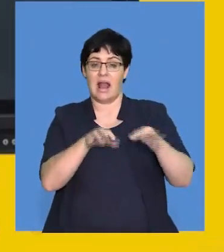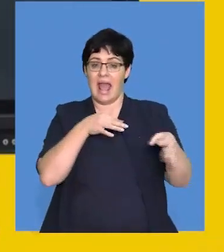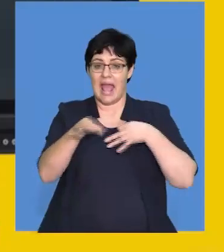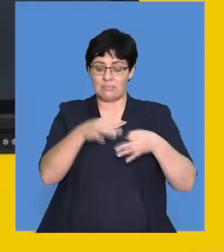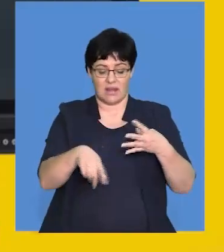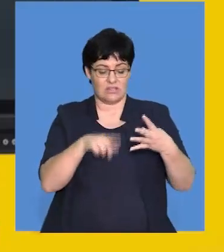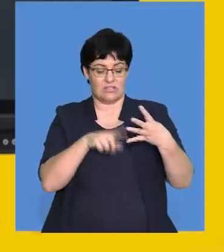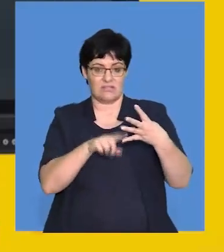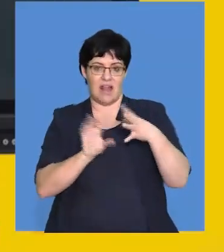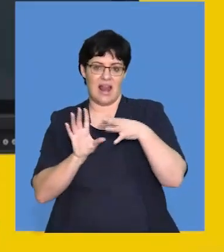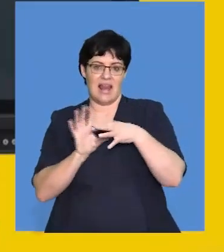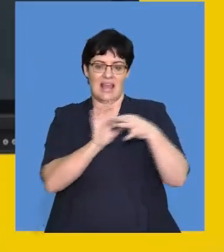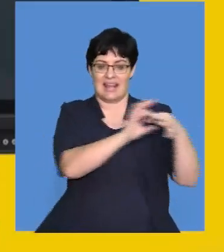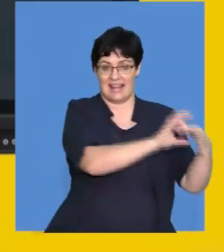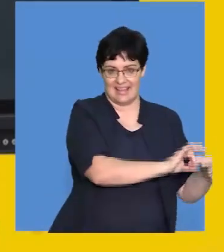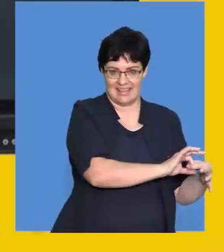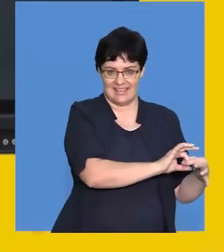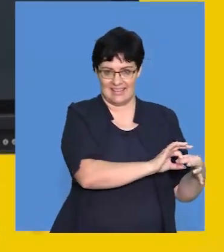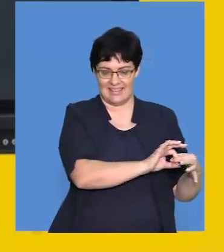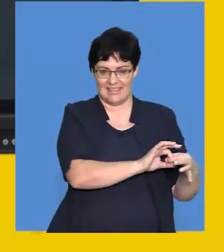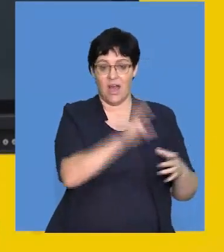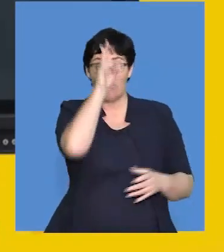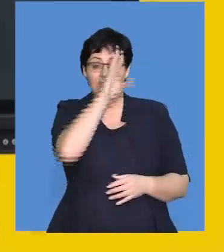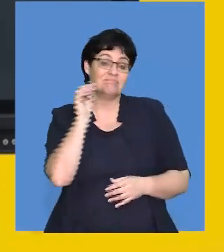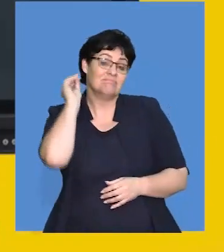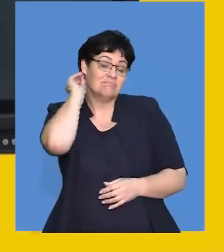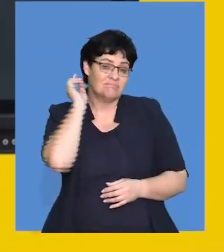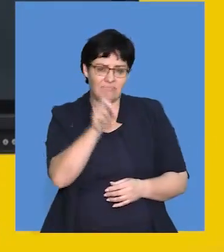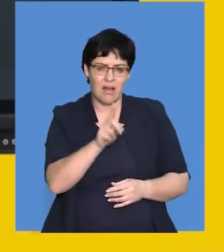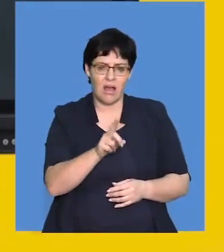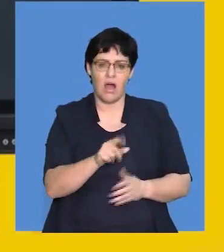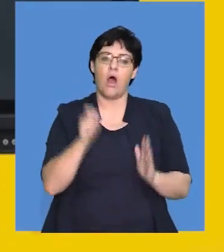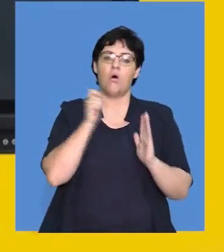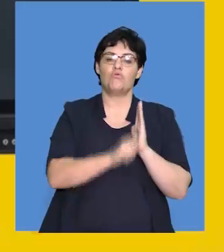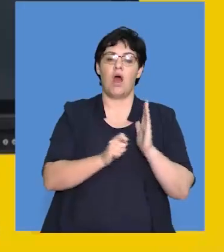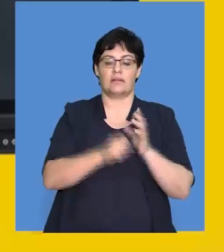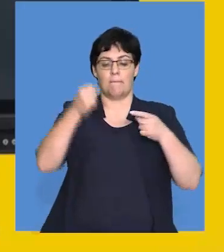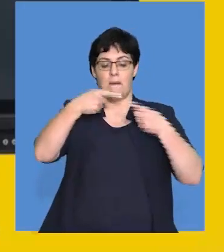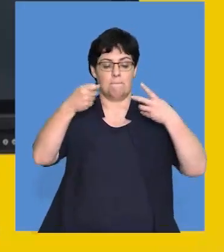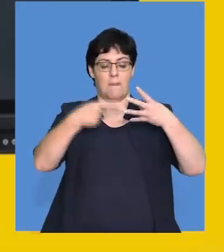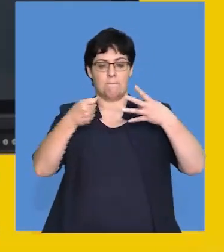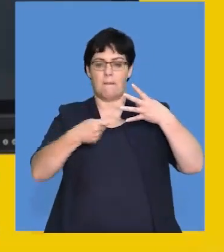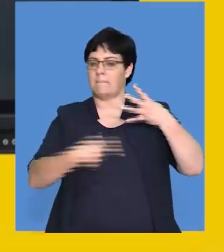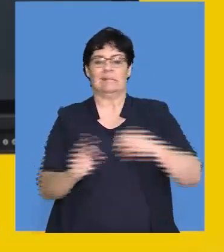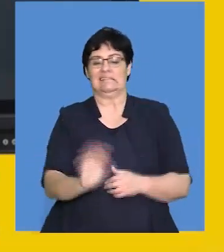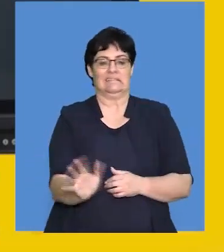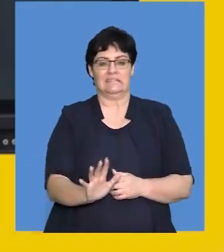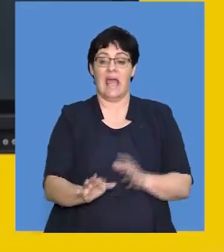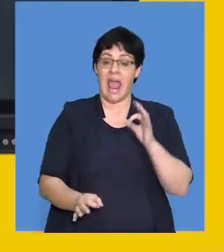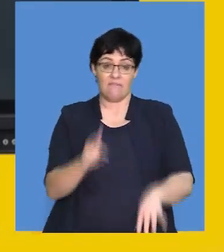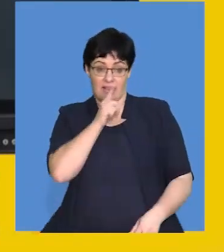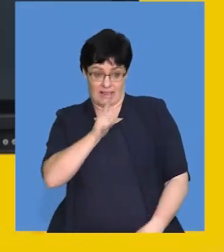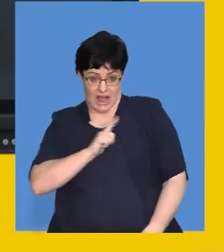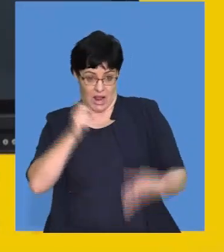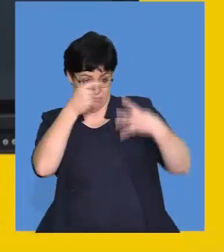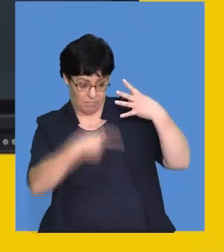explanation, you link them together. And eventually, please remember, never write in point form unless told to